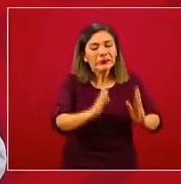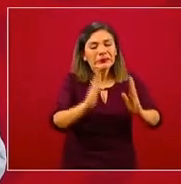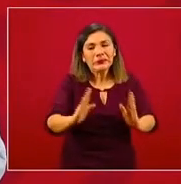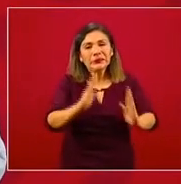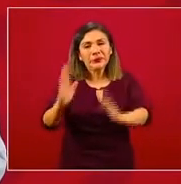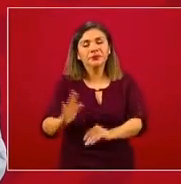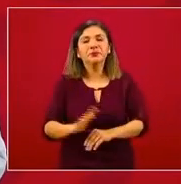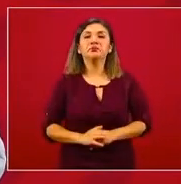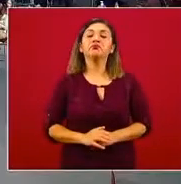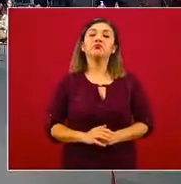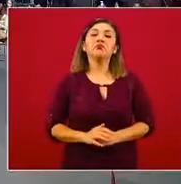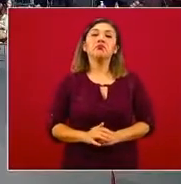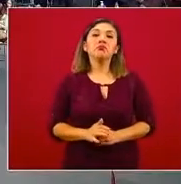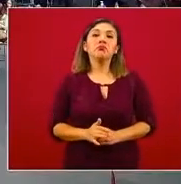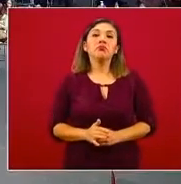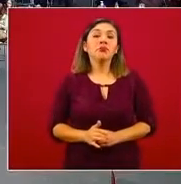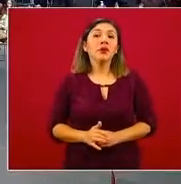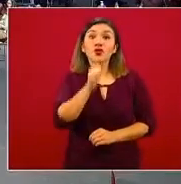yet.